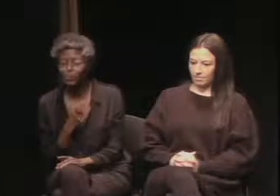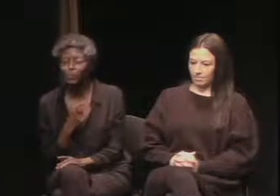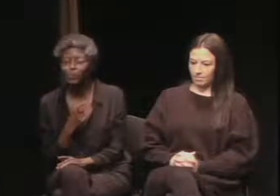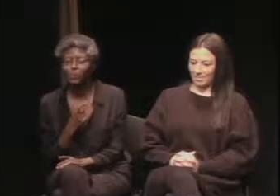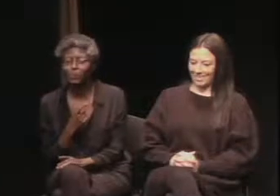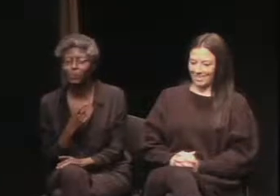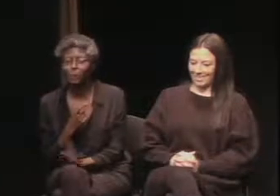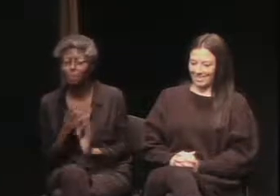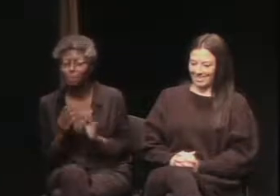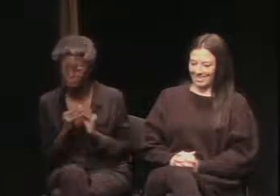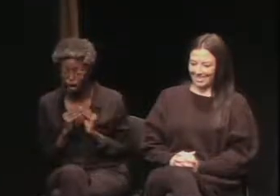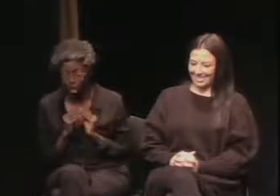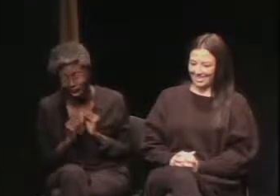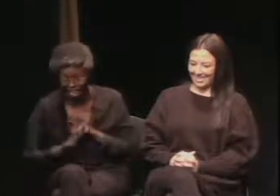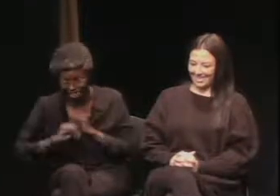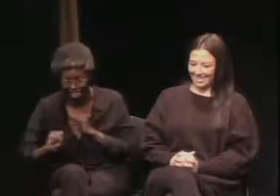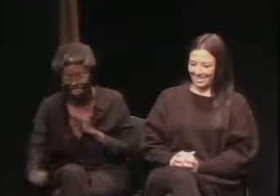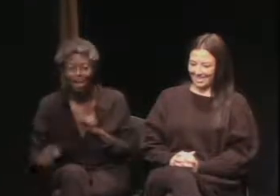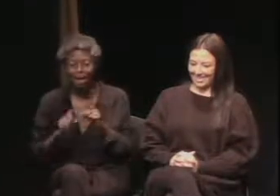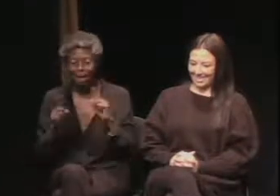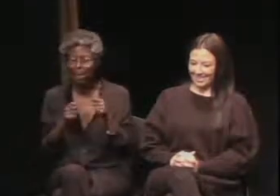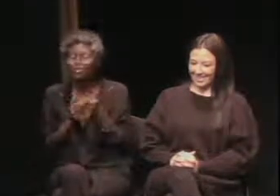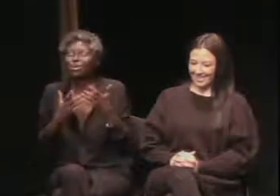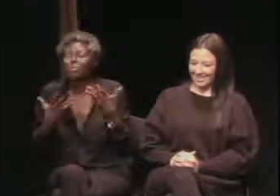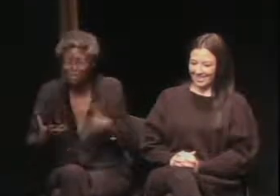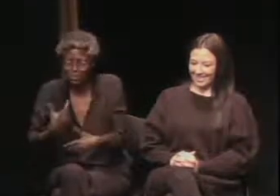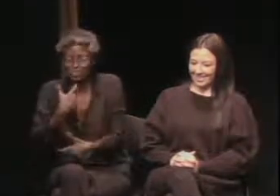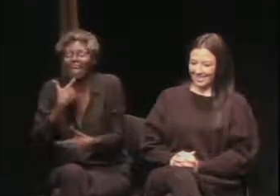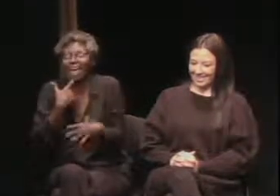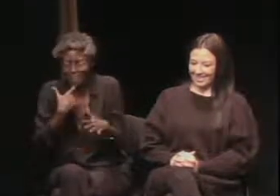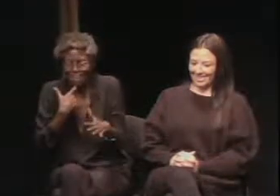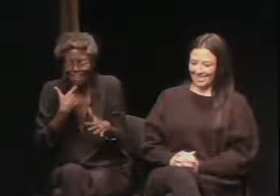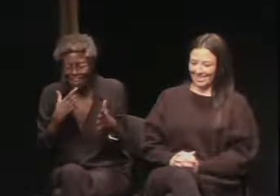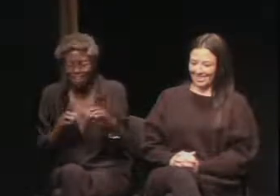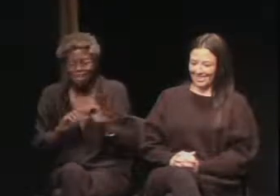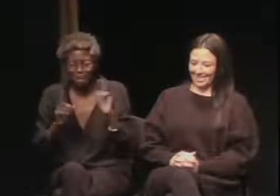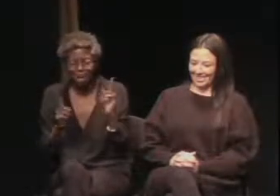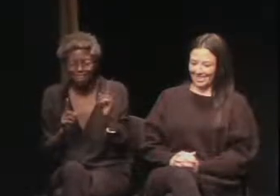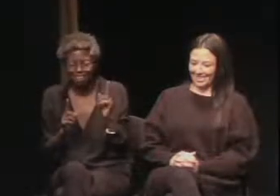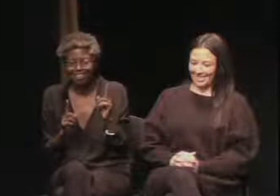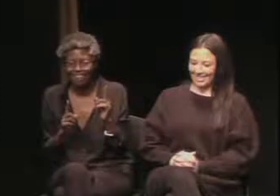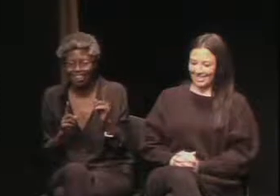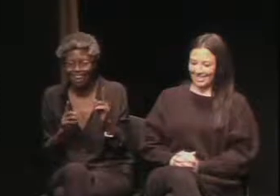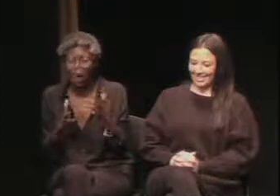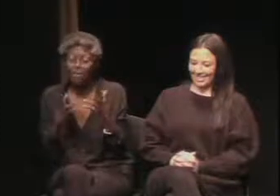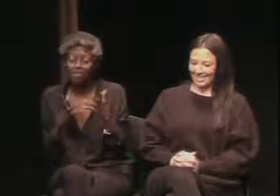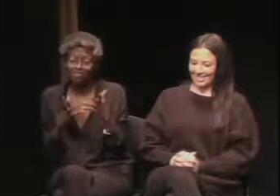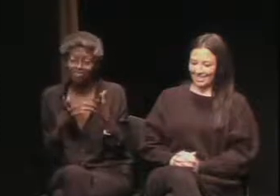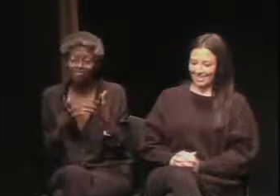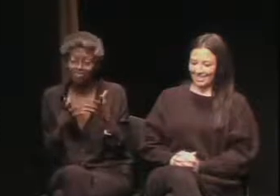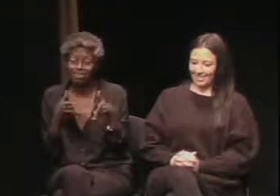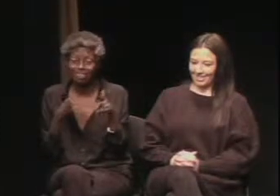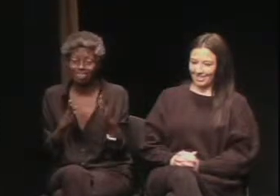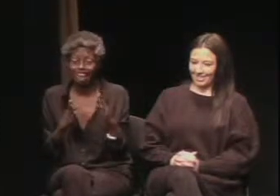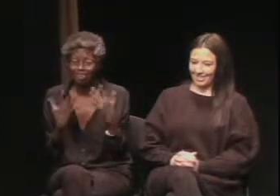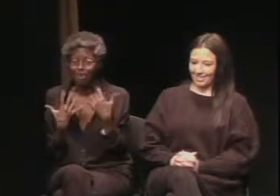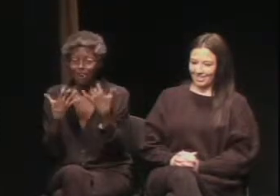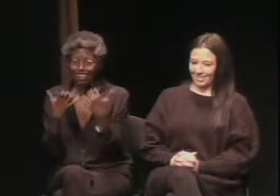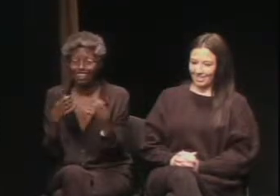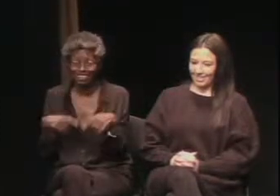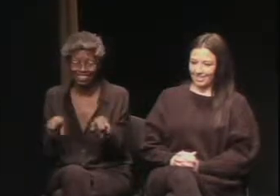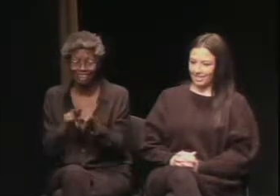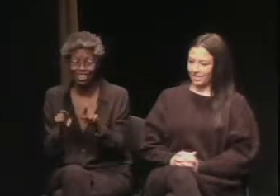day. Just me and you. I have so much to say. But I do want to allow the audience, there